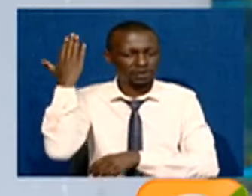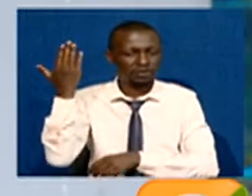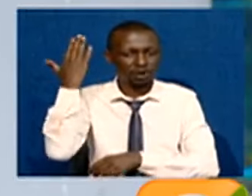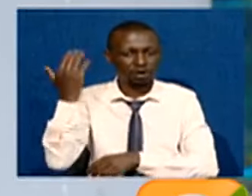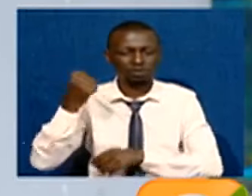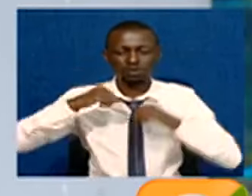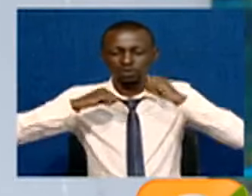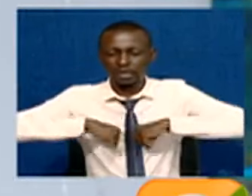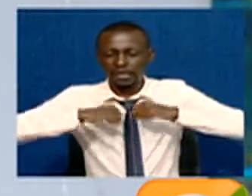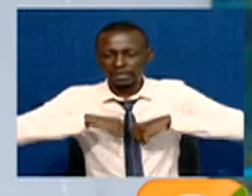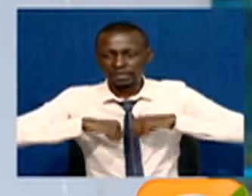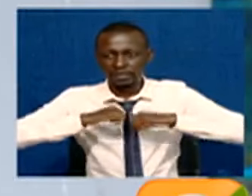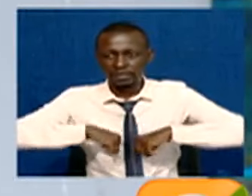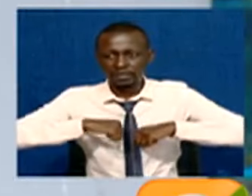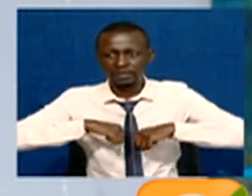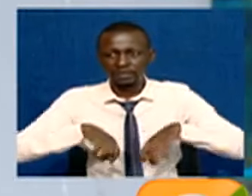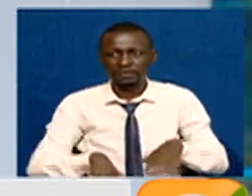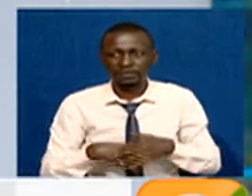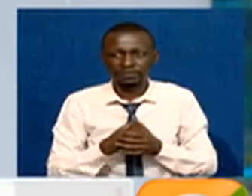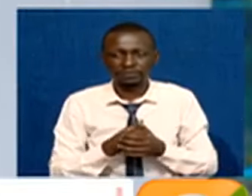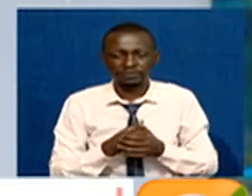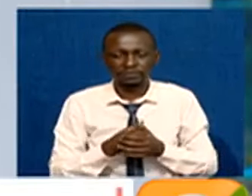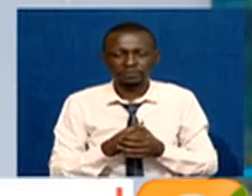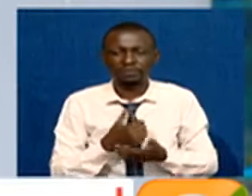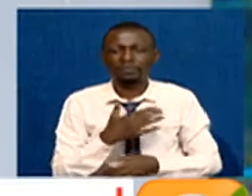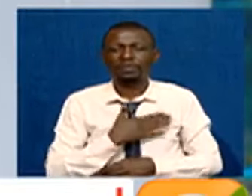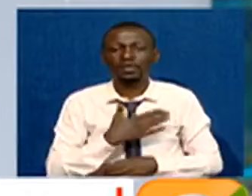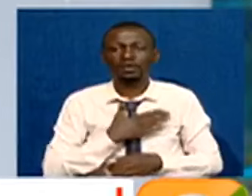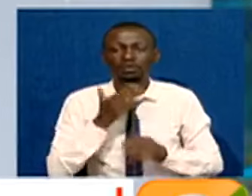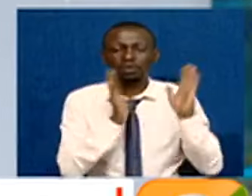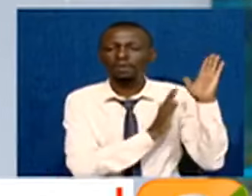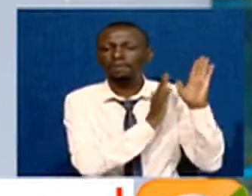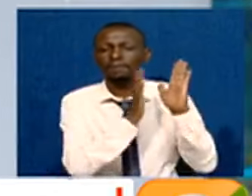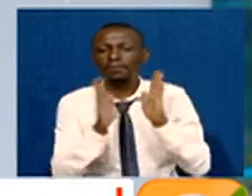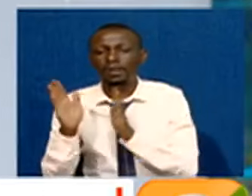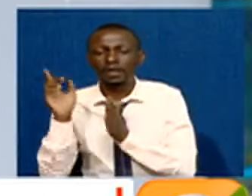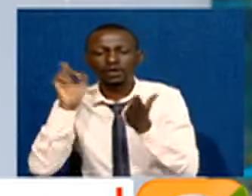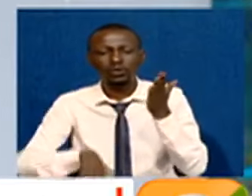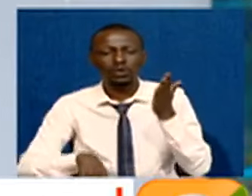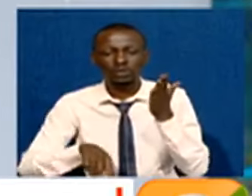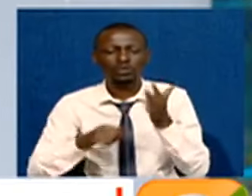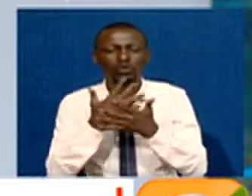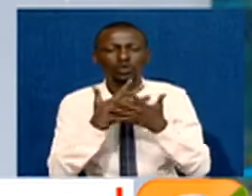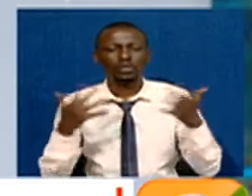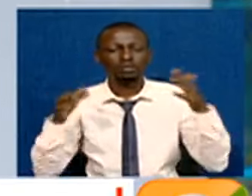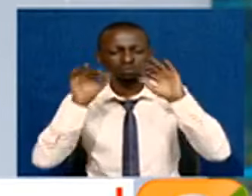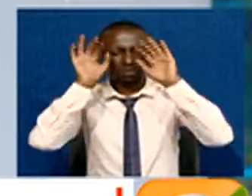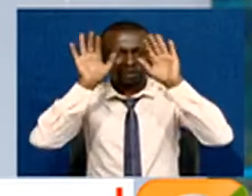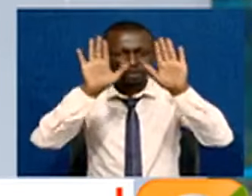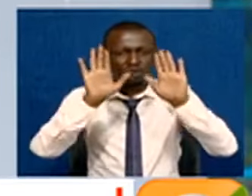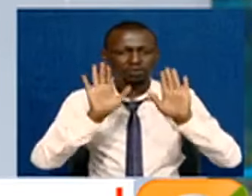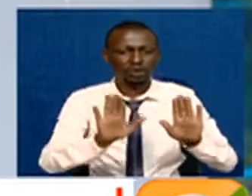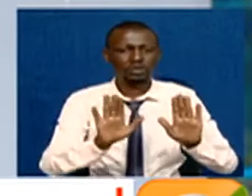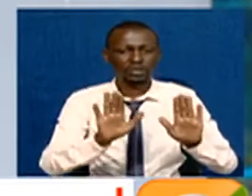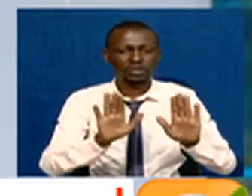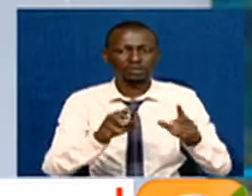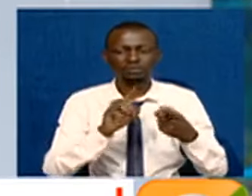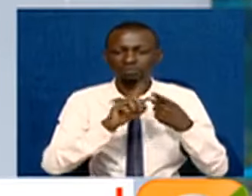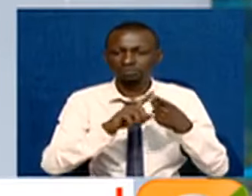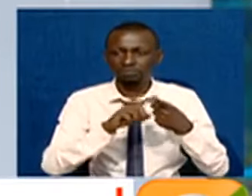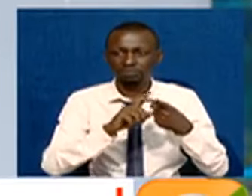on what is our development approach. What is it that we consider development in this country? On one hand, we are saying that we want to